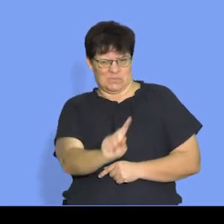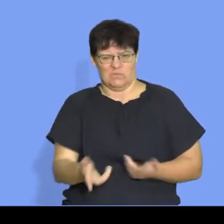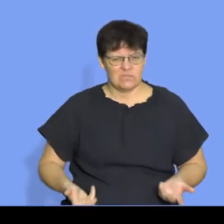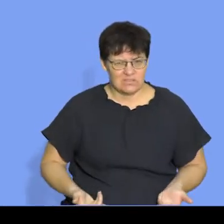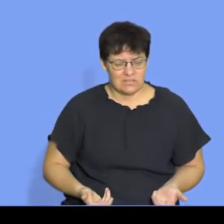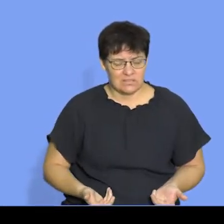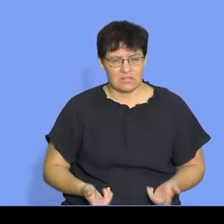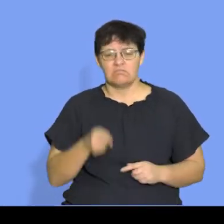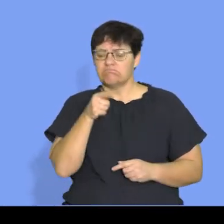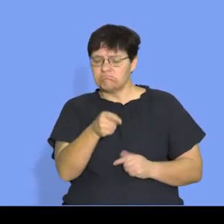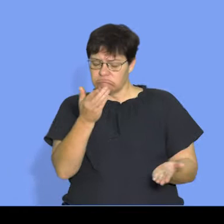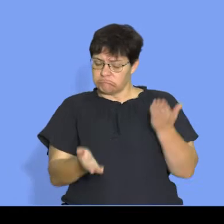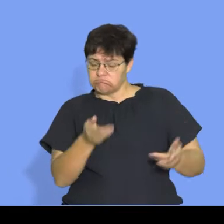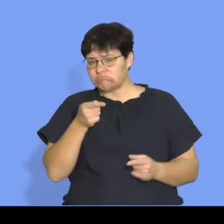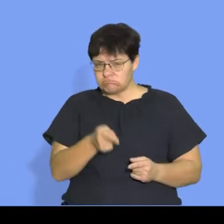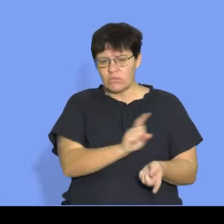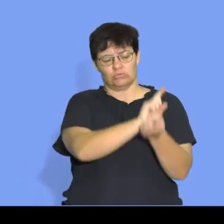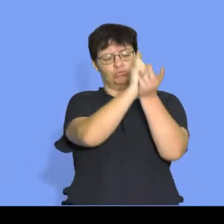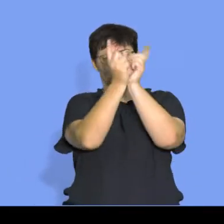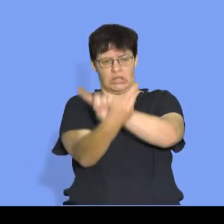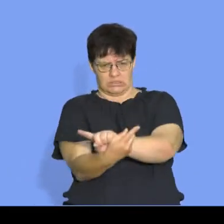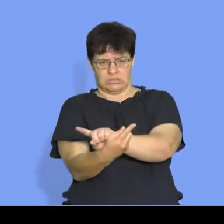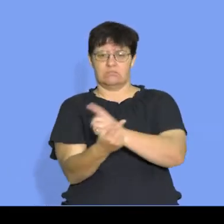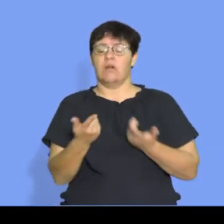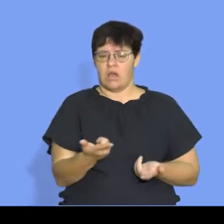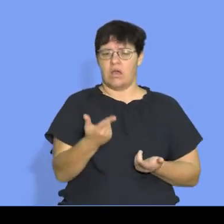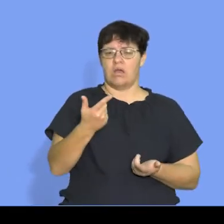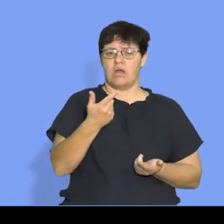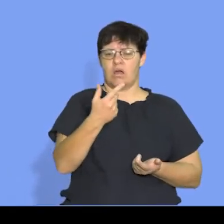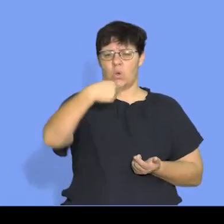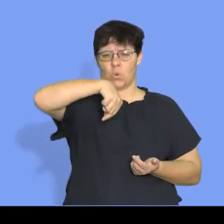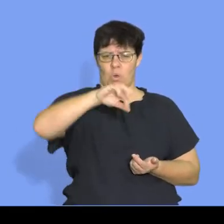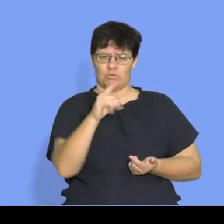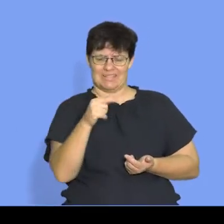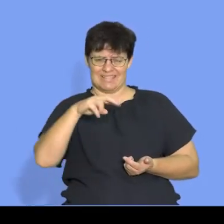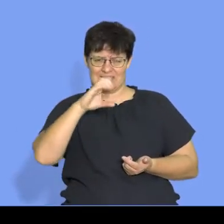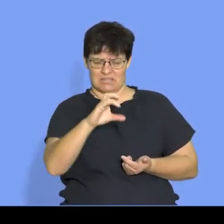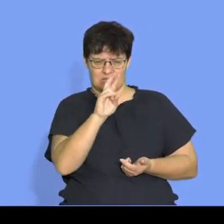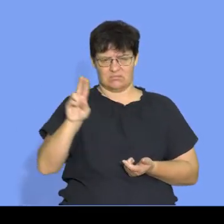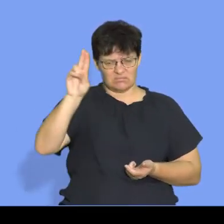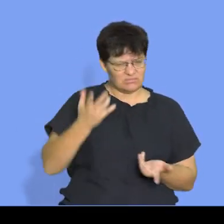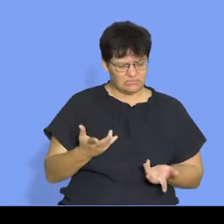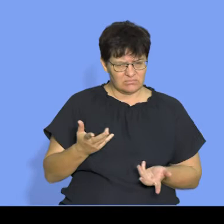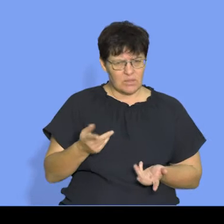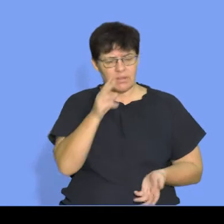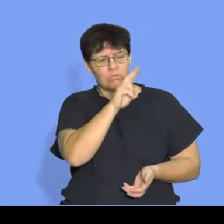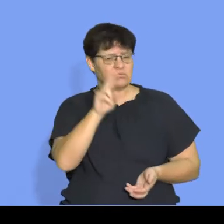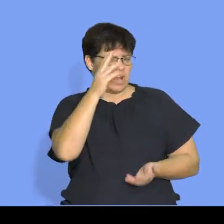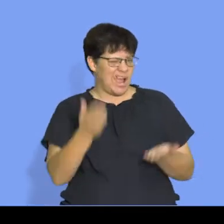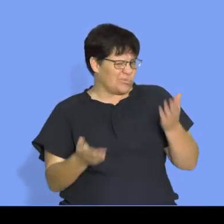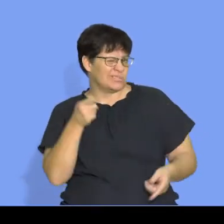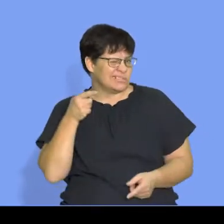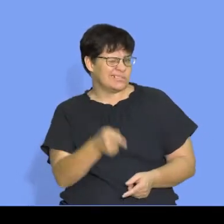then how does an equation become quadratic. And in a quadratic equation will be things that we